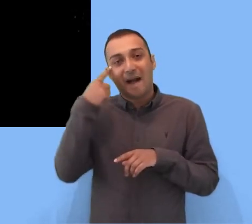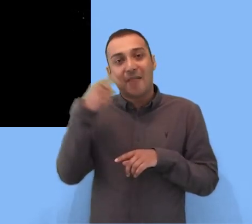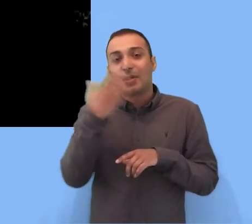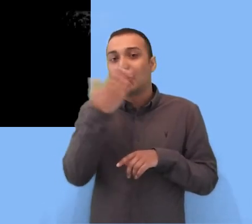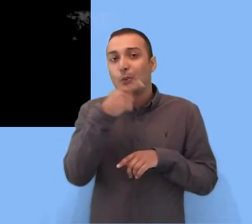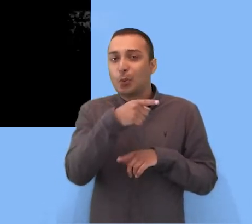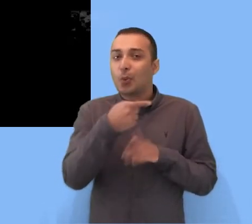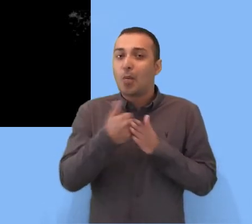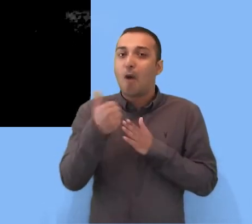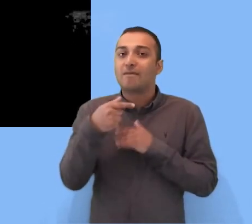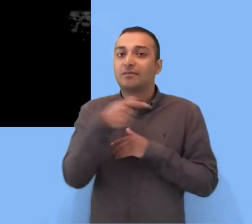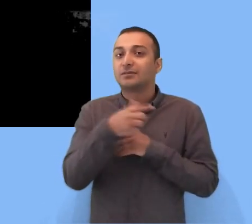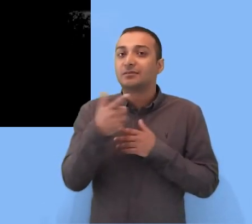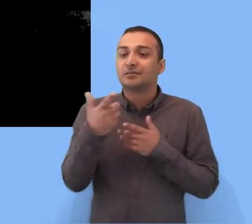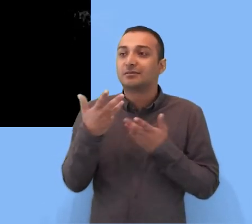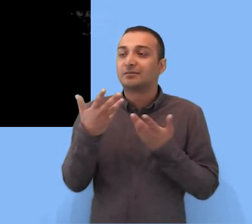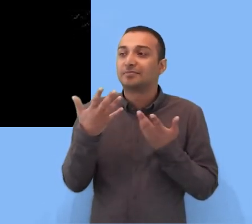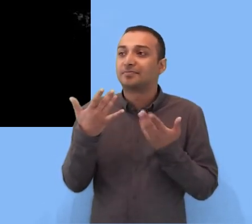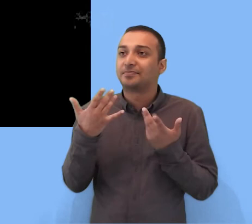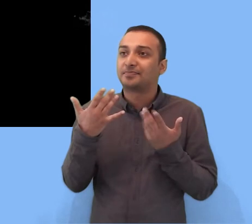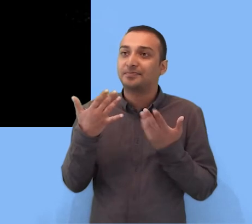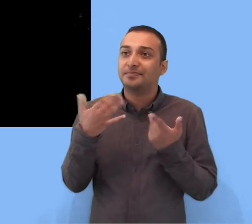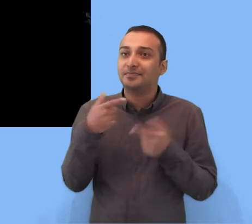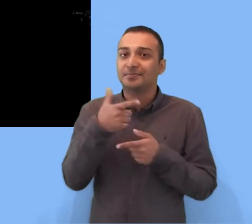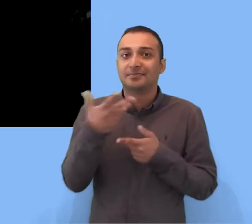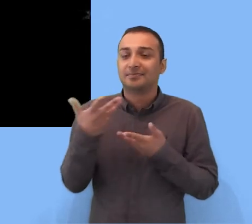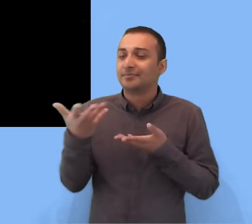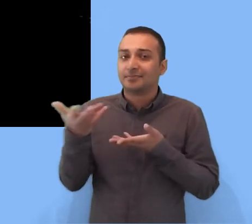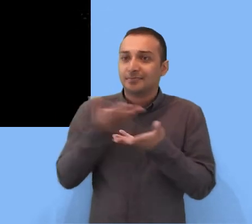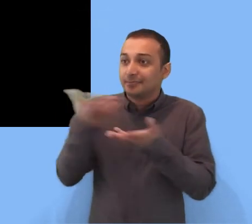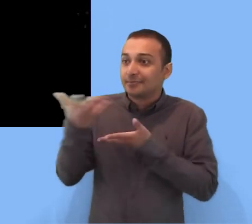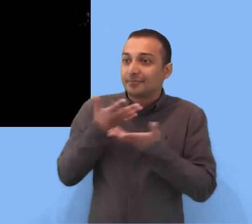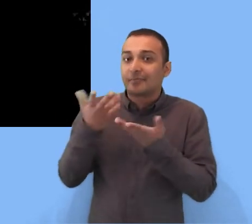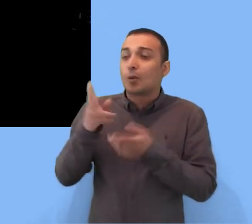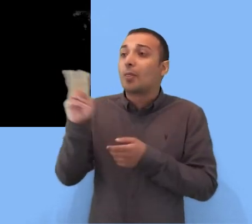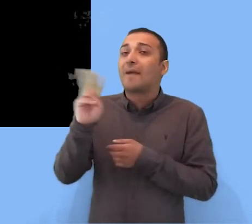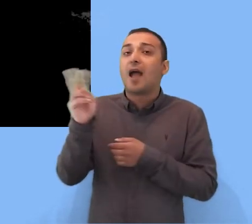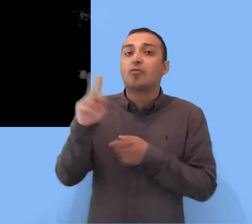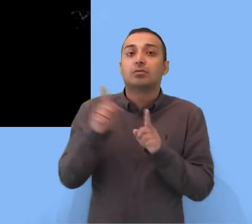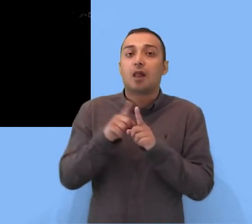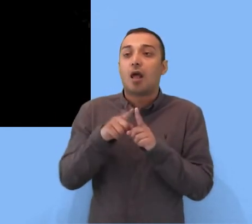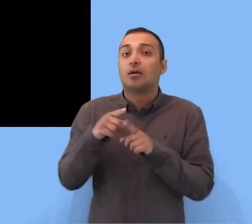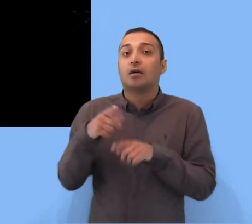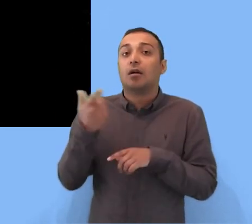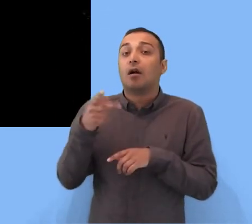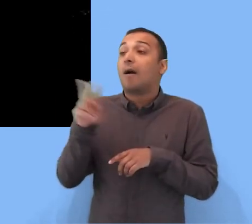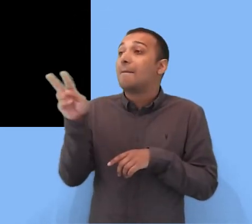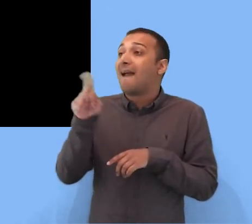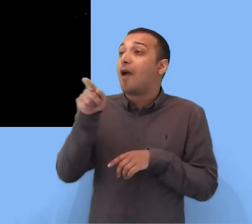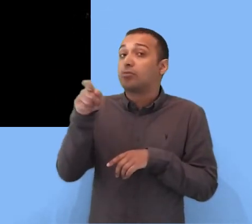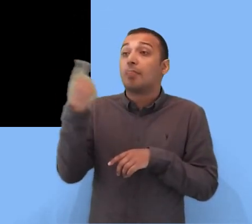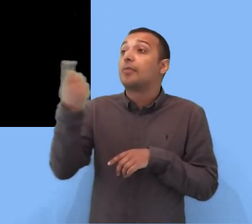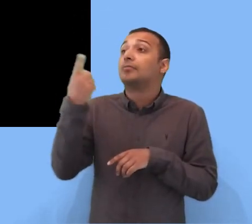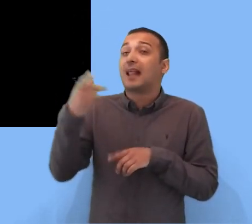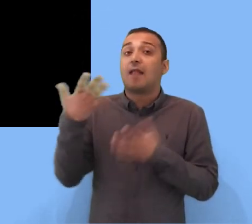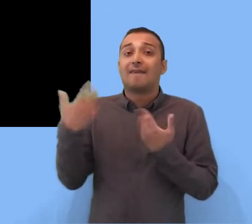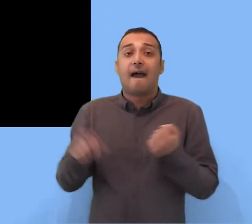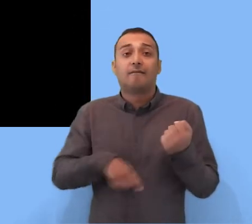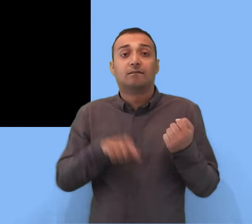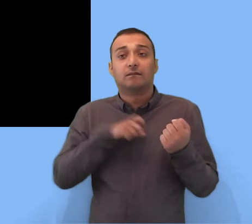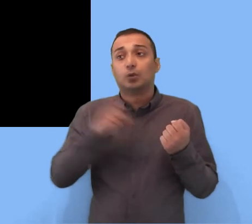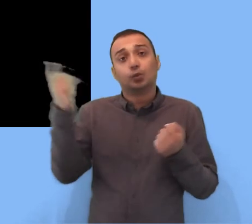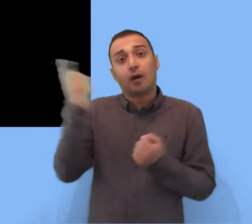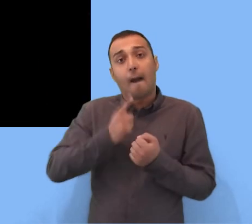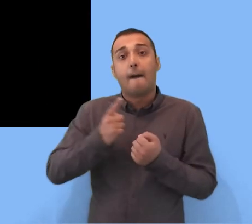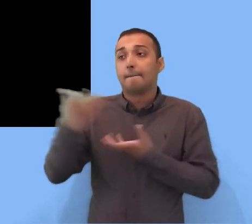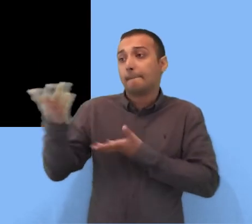parents, but are we hearing from just the parents that have the sort of social capital to come forward and answer us? And I